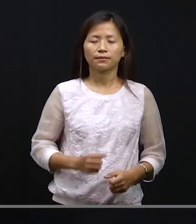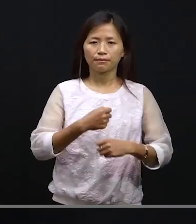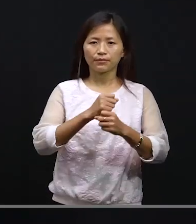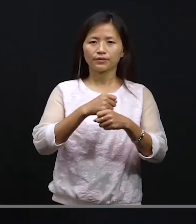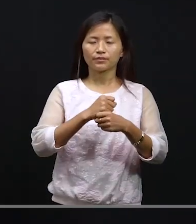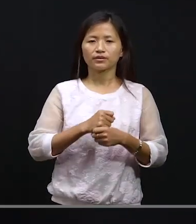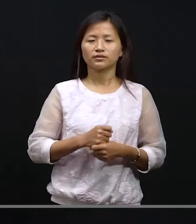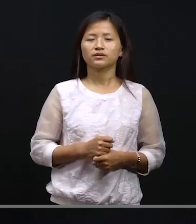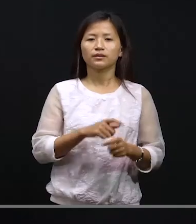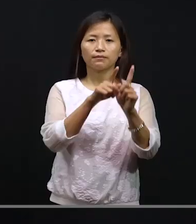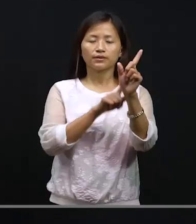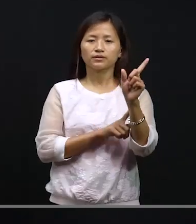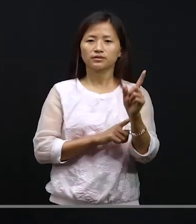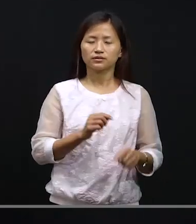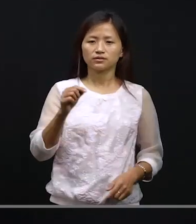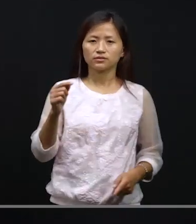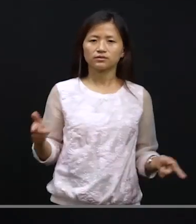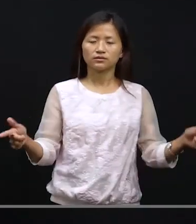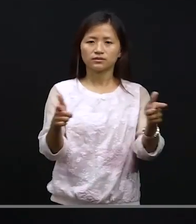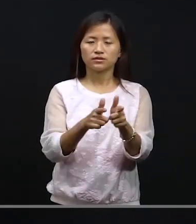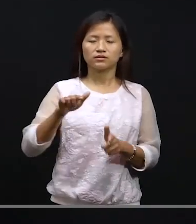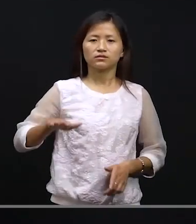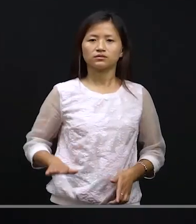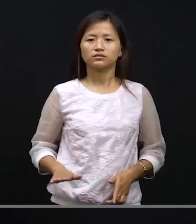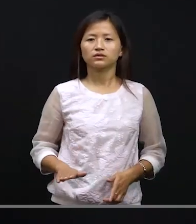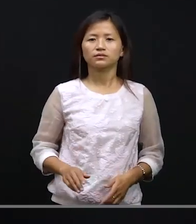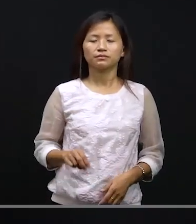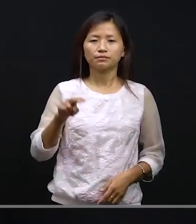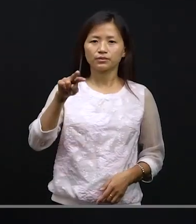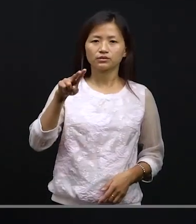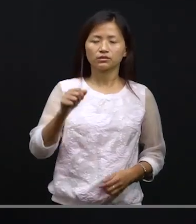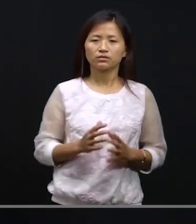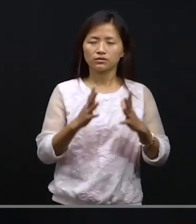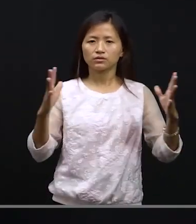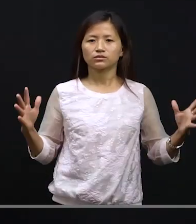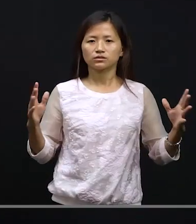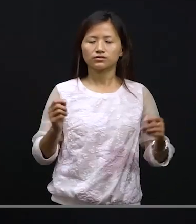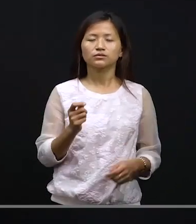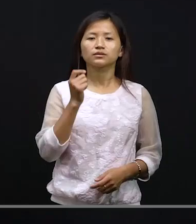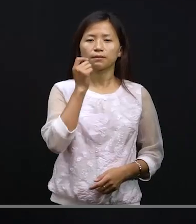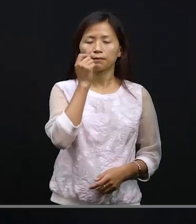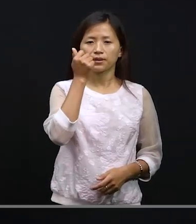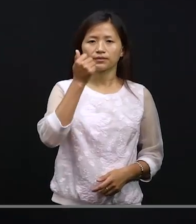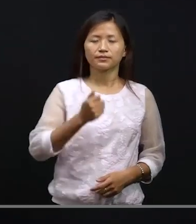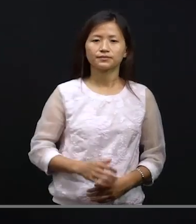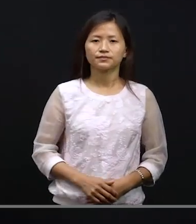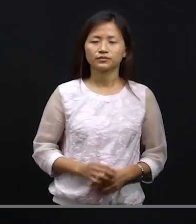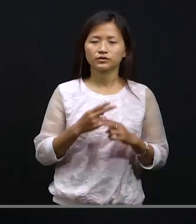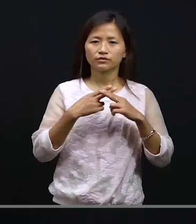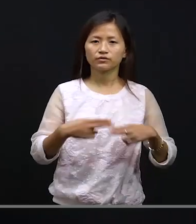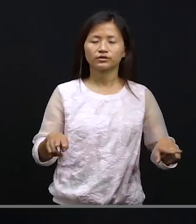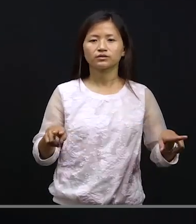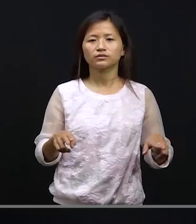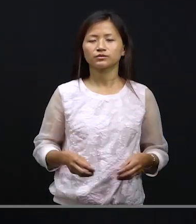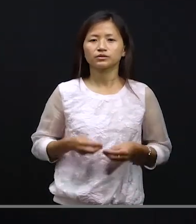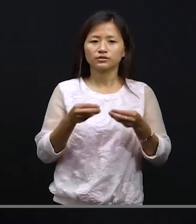by the little child meant so much to him. Because even if he will not be rewarded anything, he knew that his freedom would